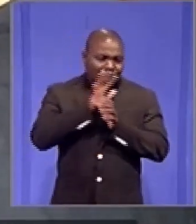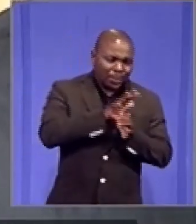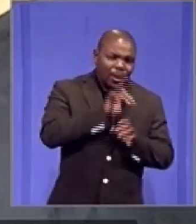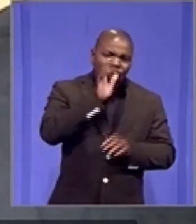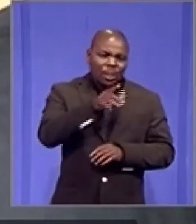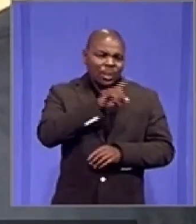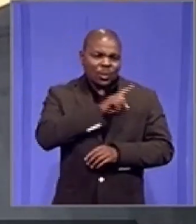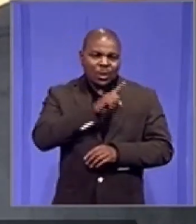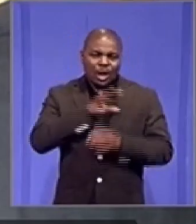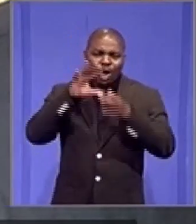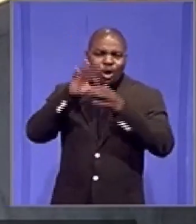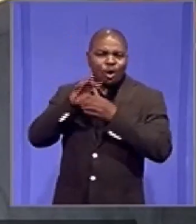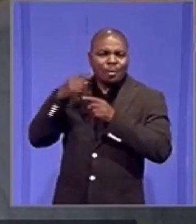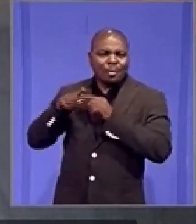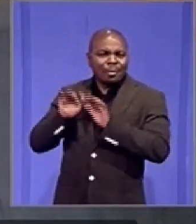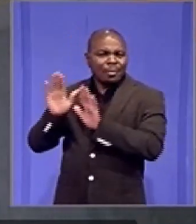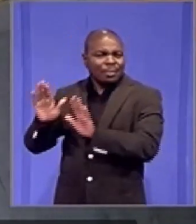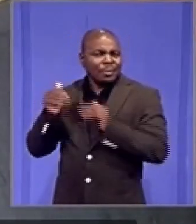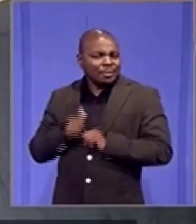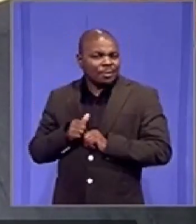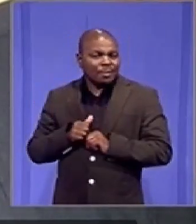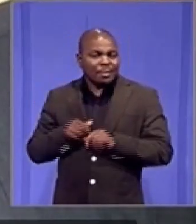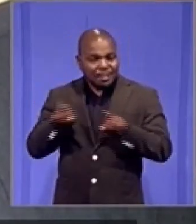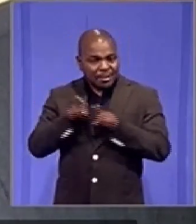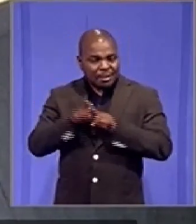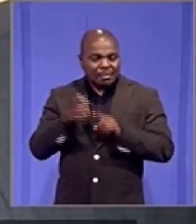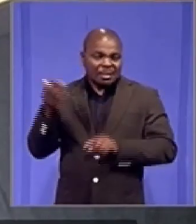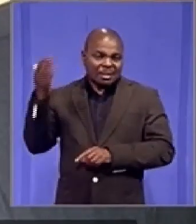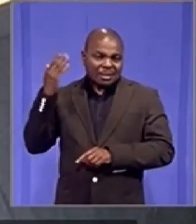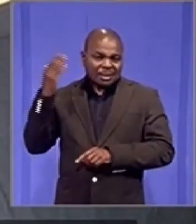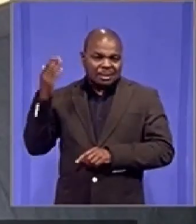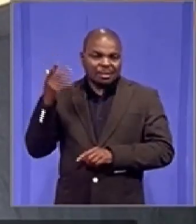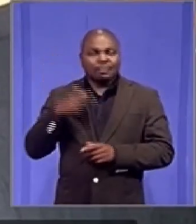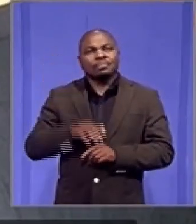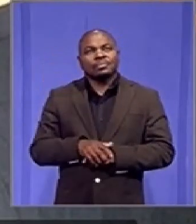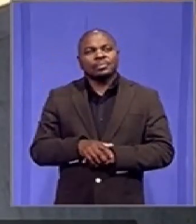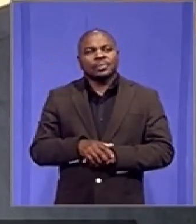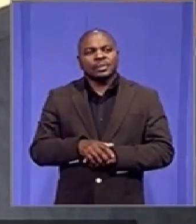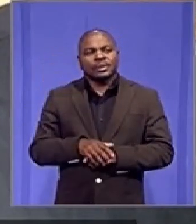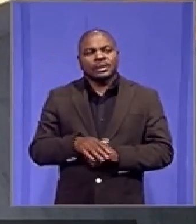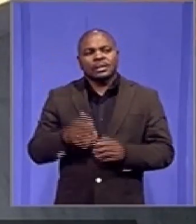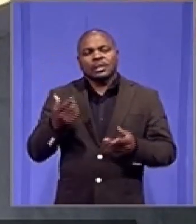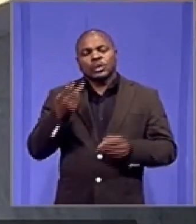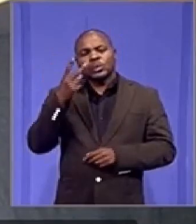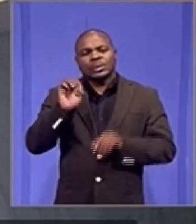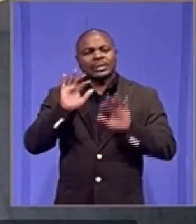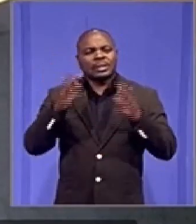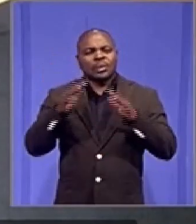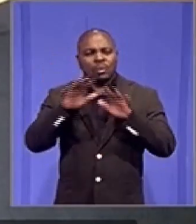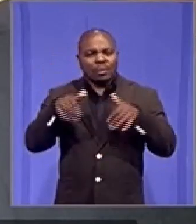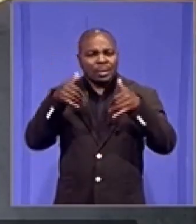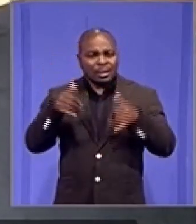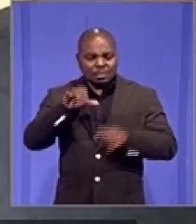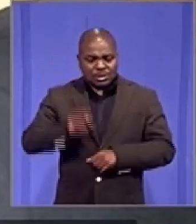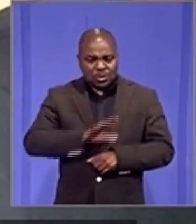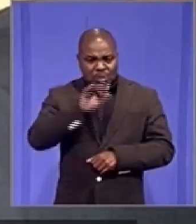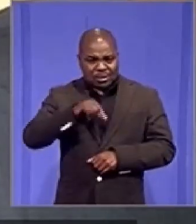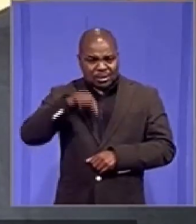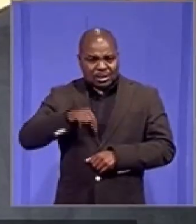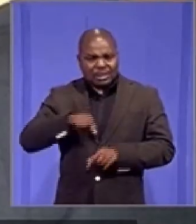ge motshameko ono o le kwa France. Ka ge re bone le ka nako ya soccer 2010 World Cup mo Aforika